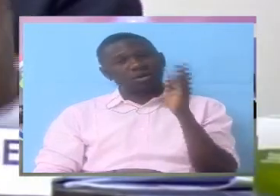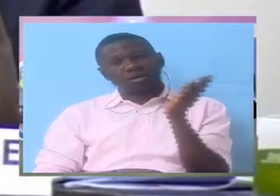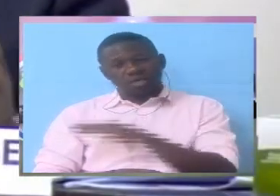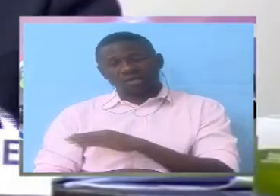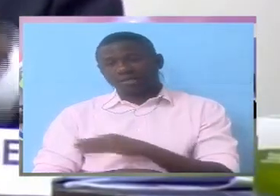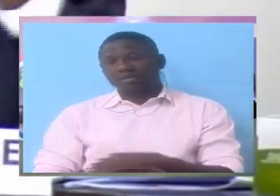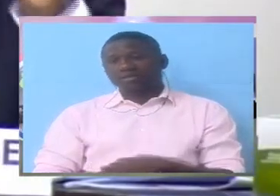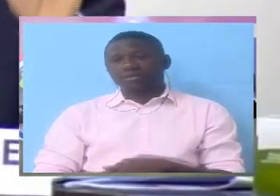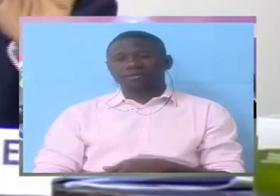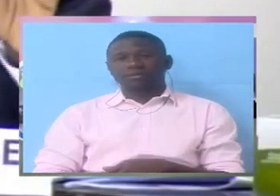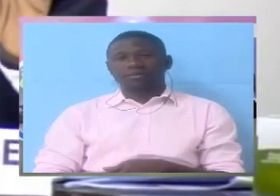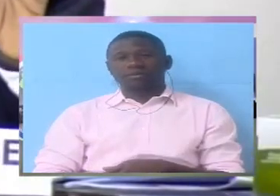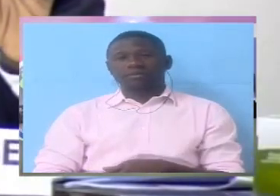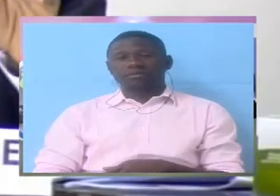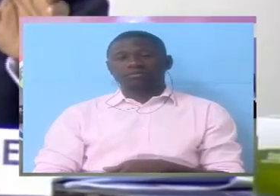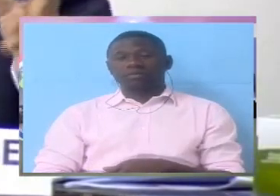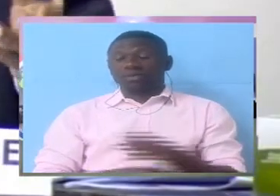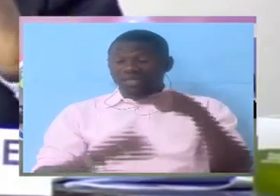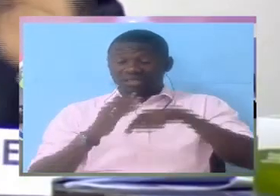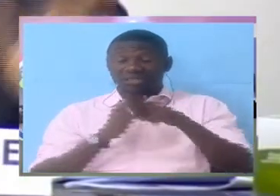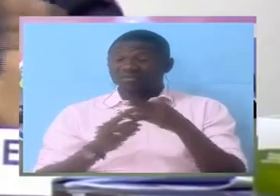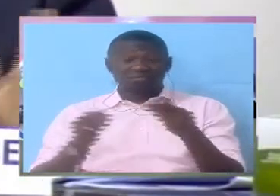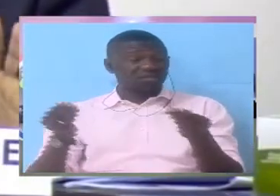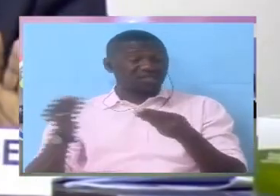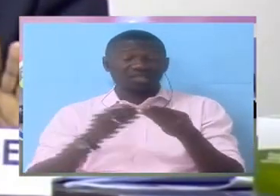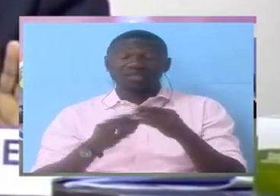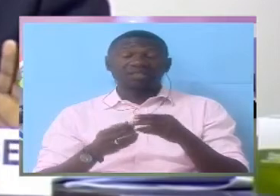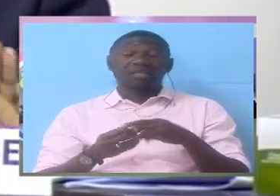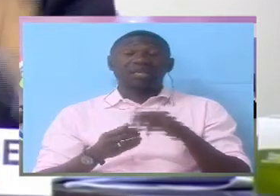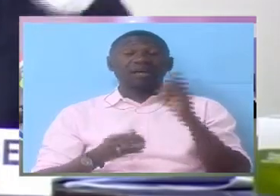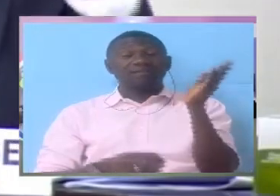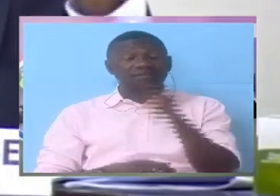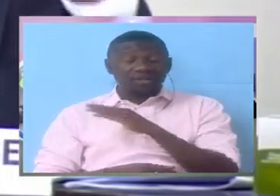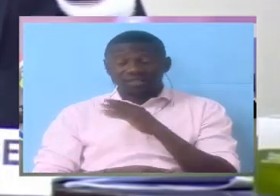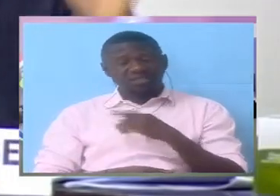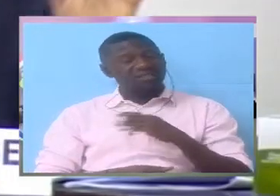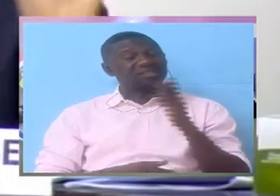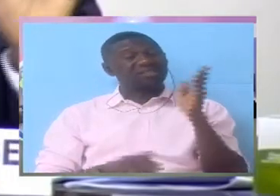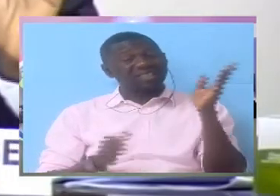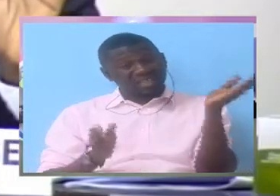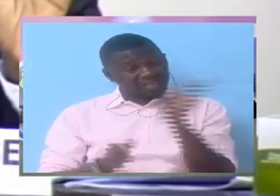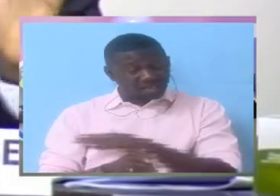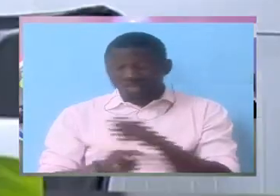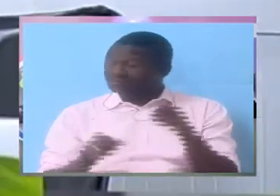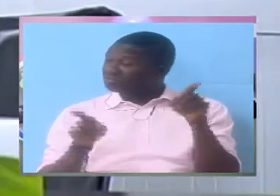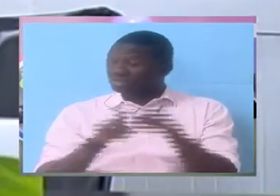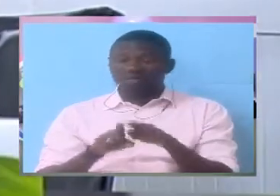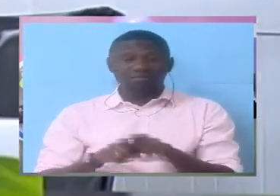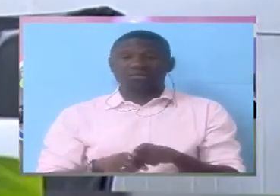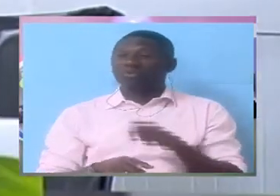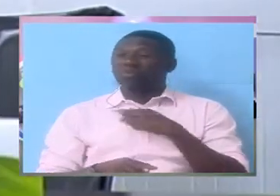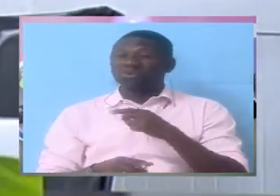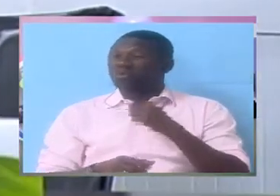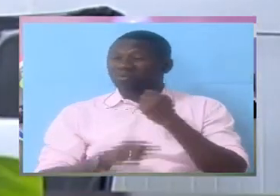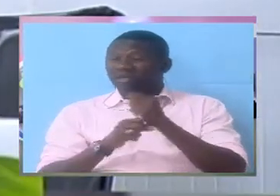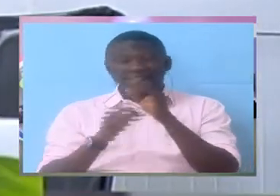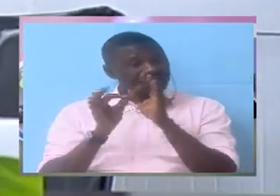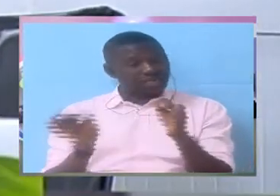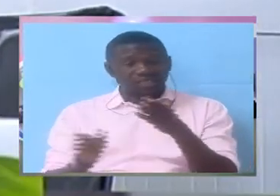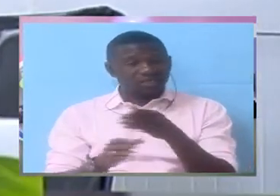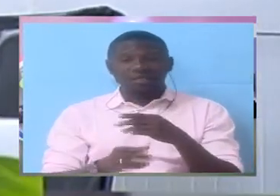But in this business, a lie is a lie. We don't maslaha the truth here. The lie is a lie. Ko nyingo ronka mu yo fanya la fanya mu fanya